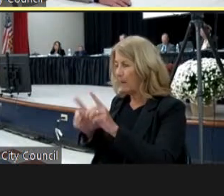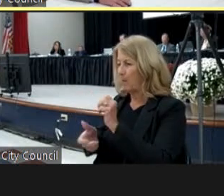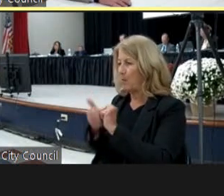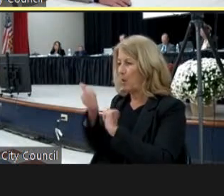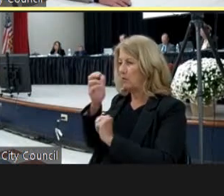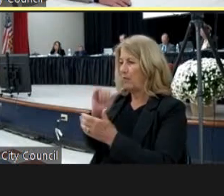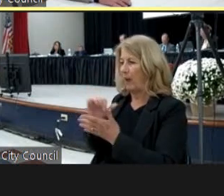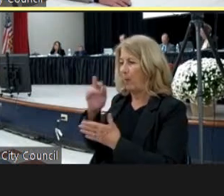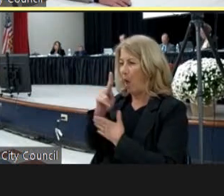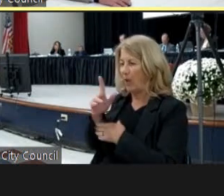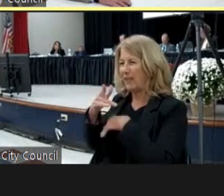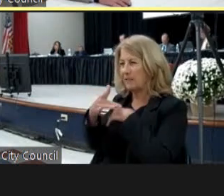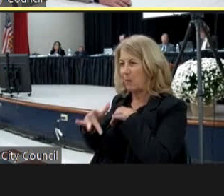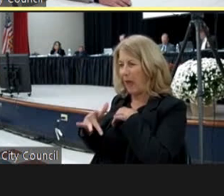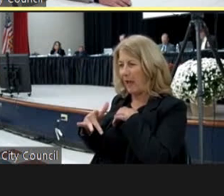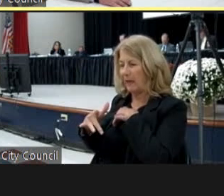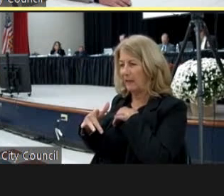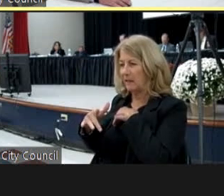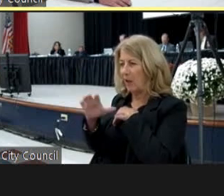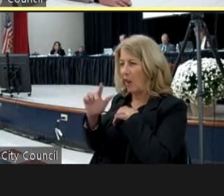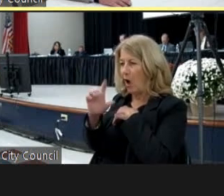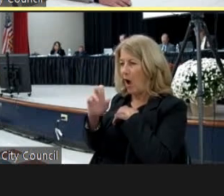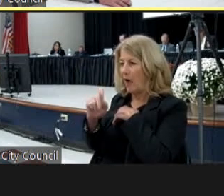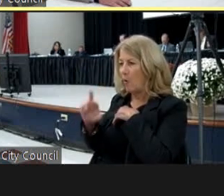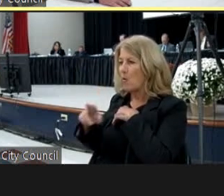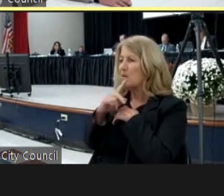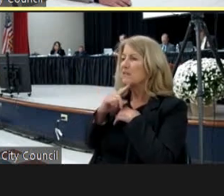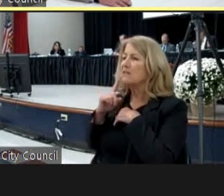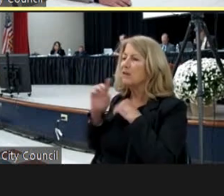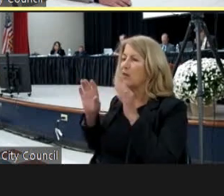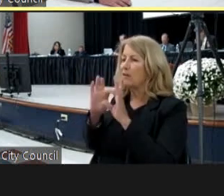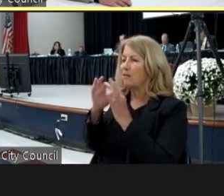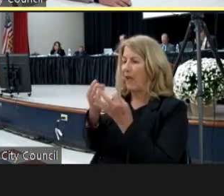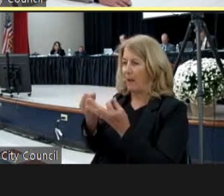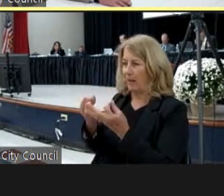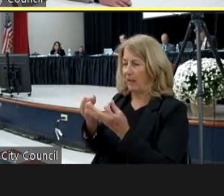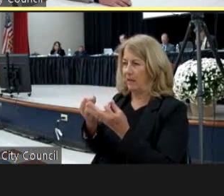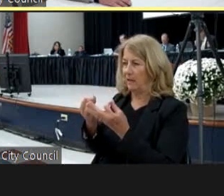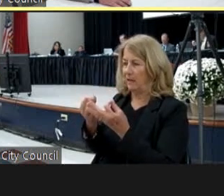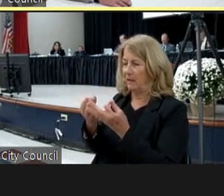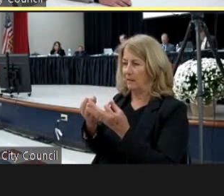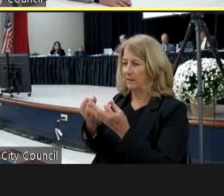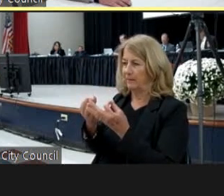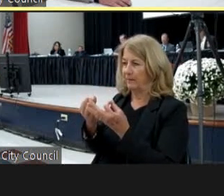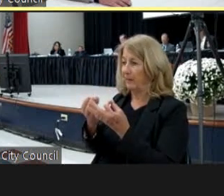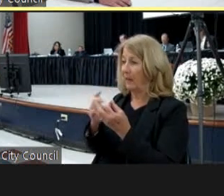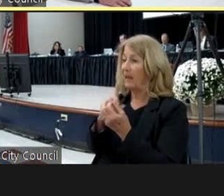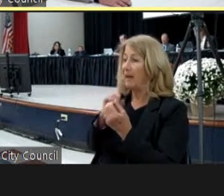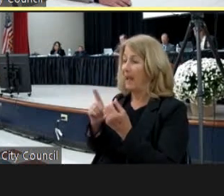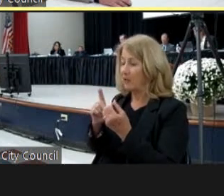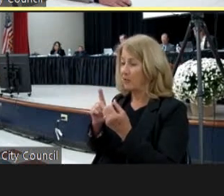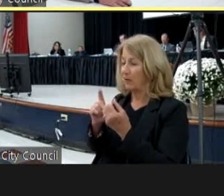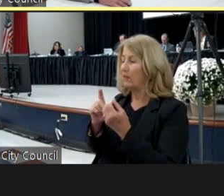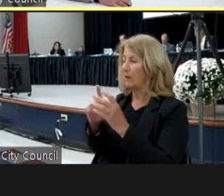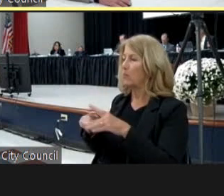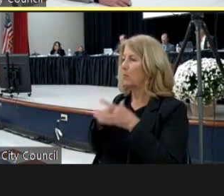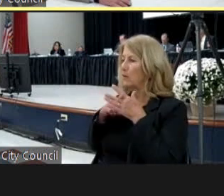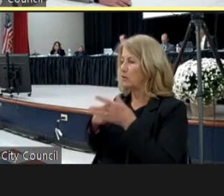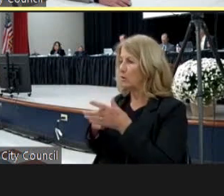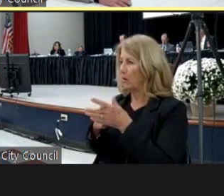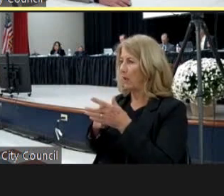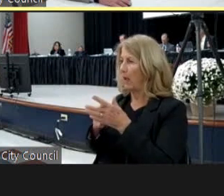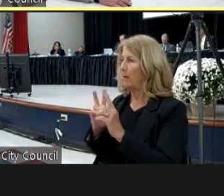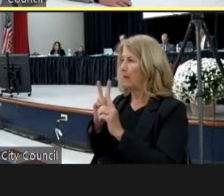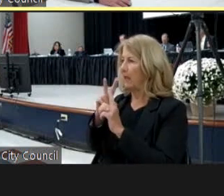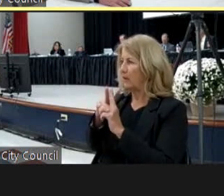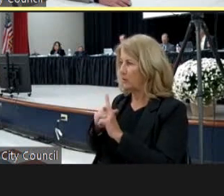vacant lots or single family residential with some new construction residential. And actually the original applicant is wanting to build a